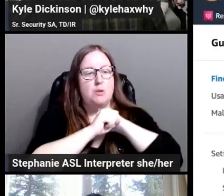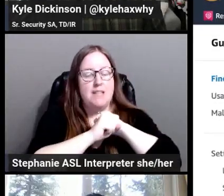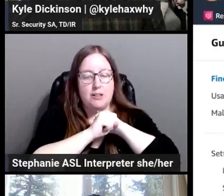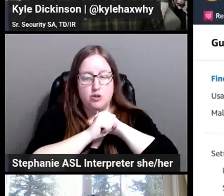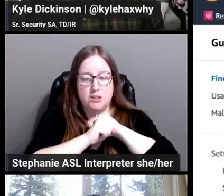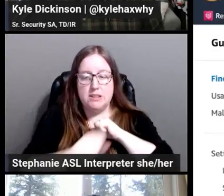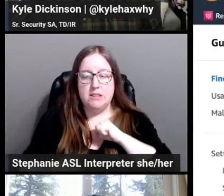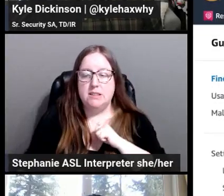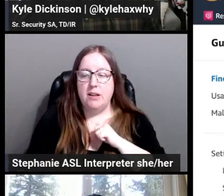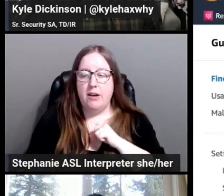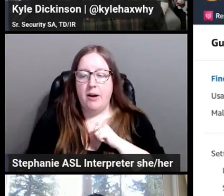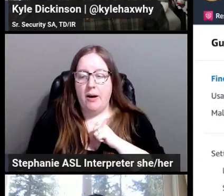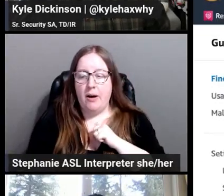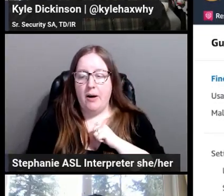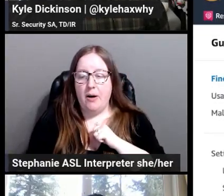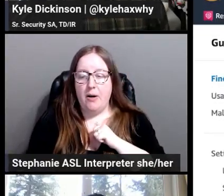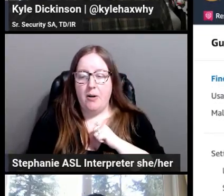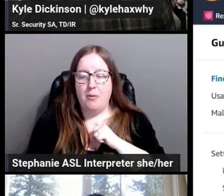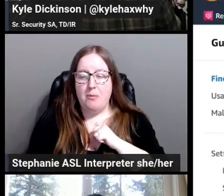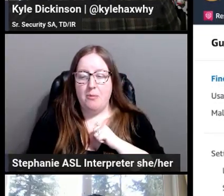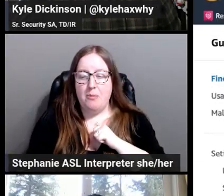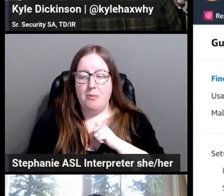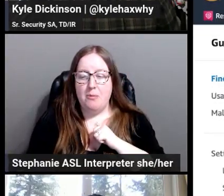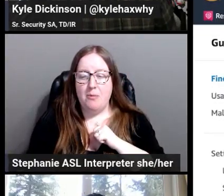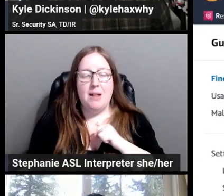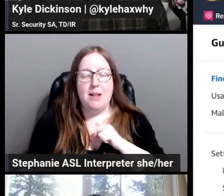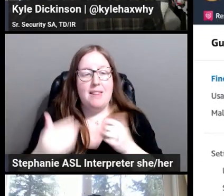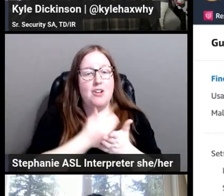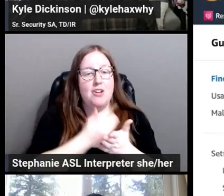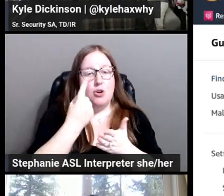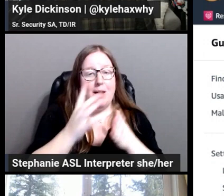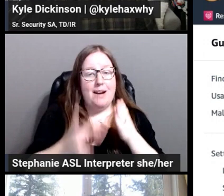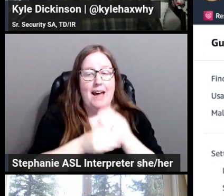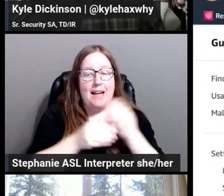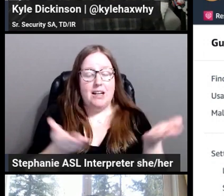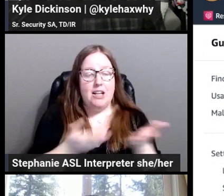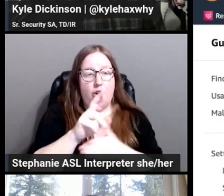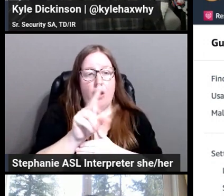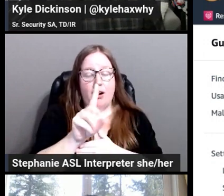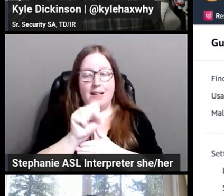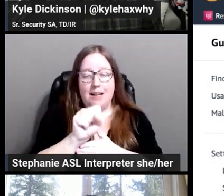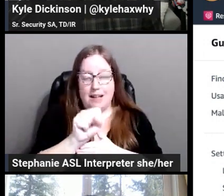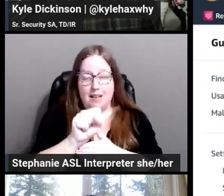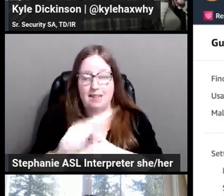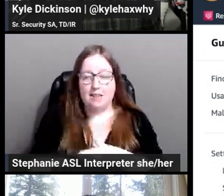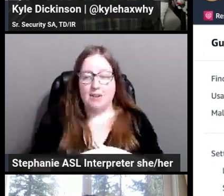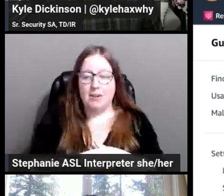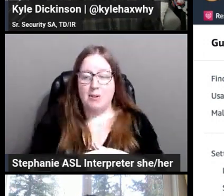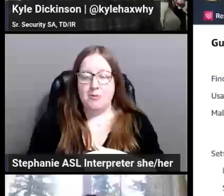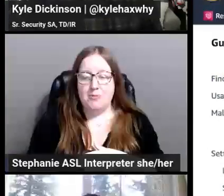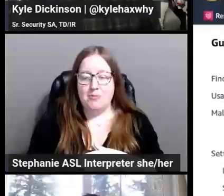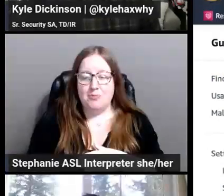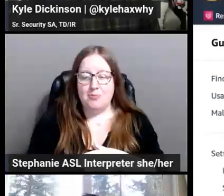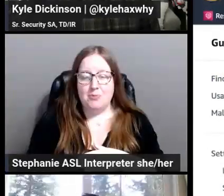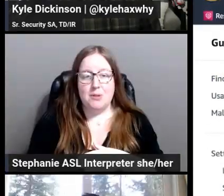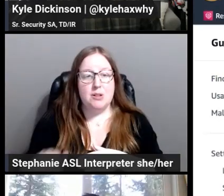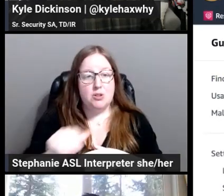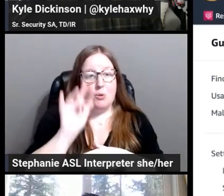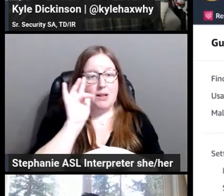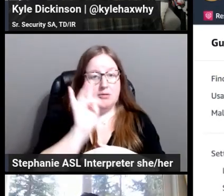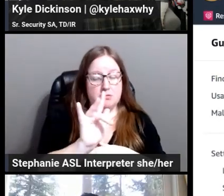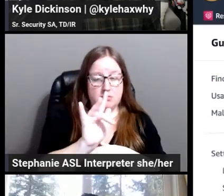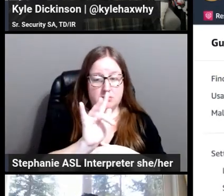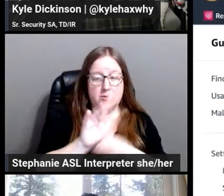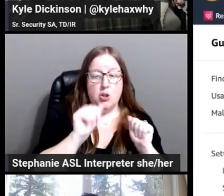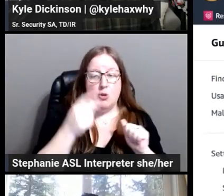that GuardDuty provides. There is a new one added here, which is RDS protection. So we go here, and